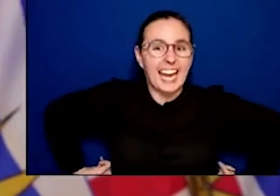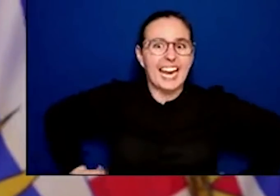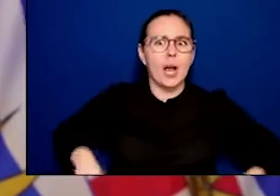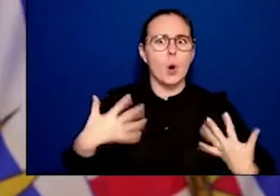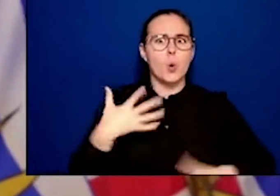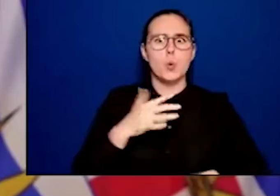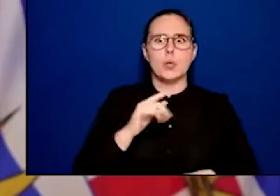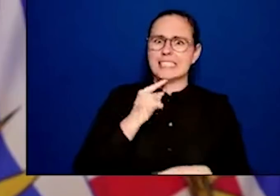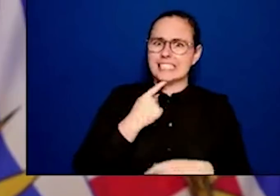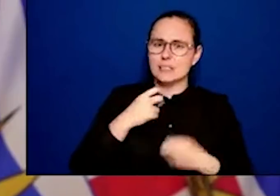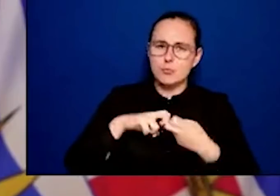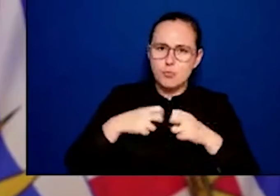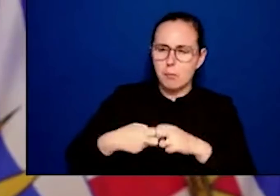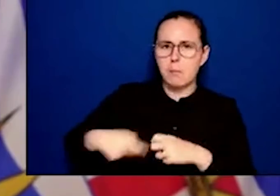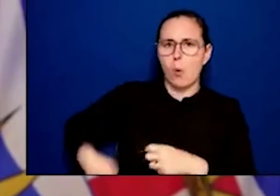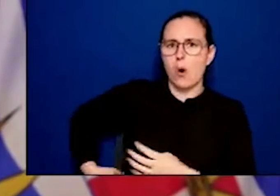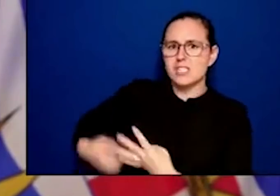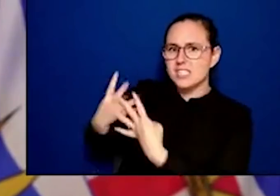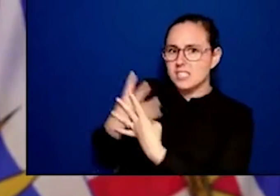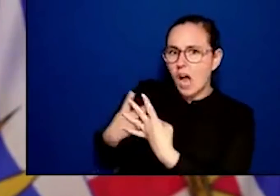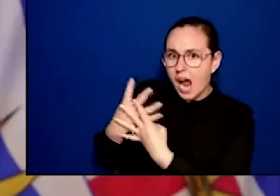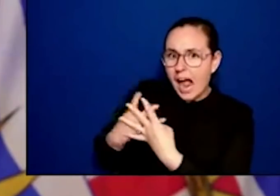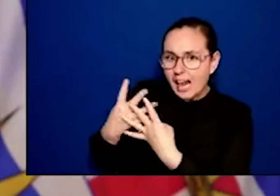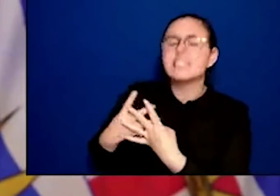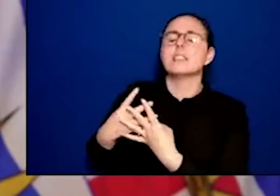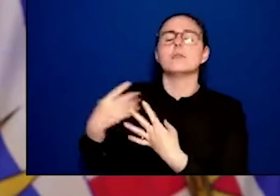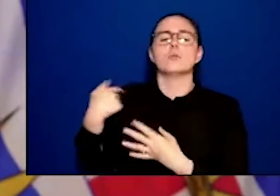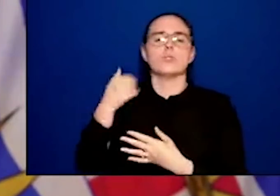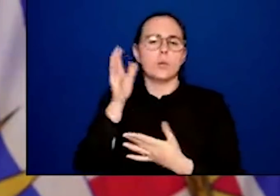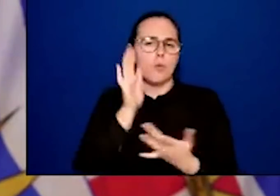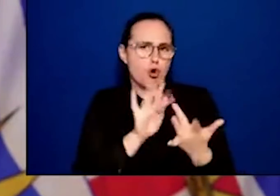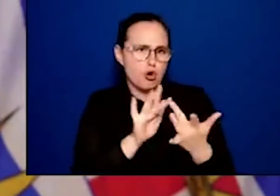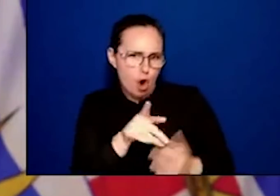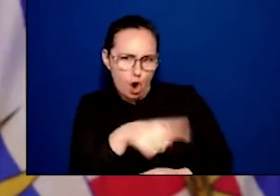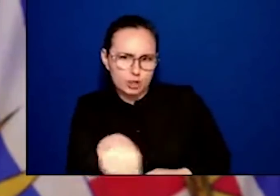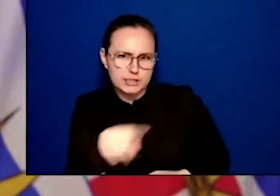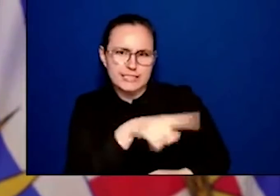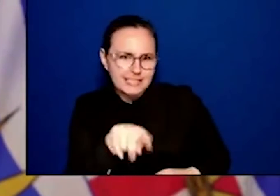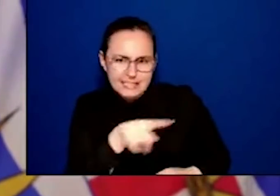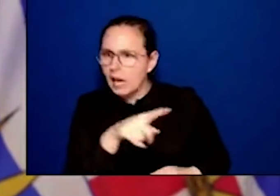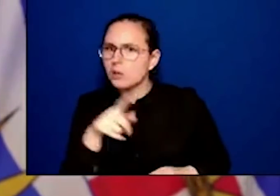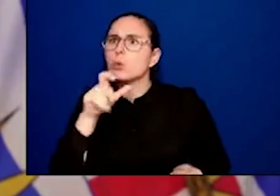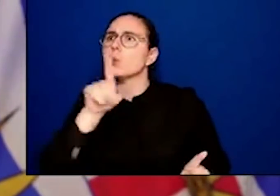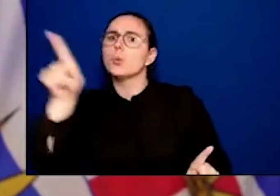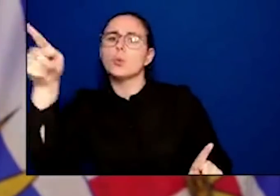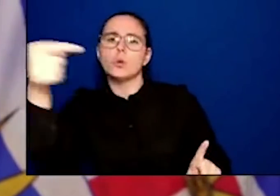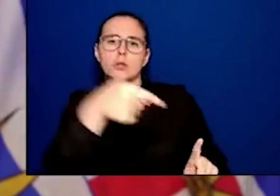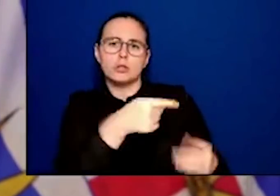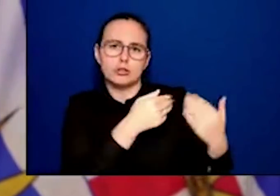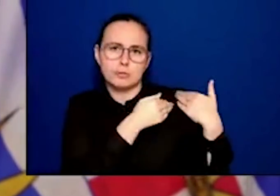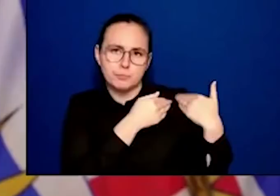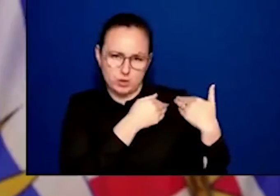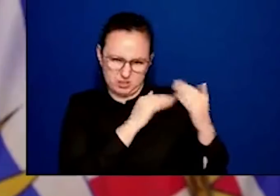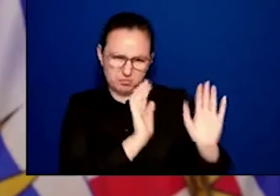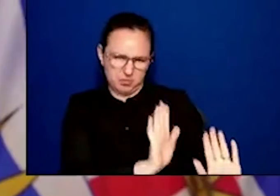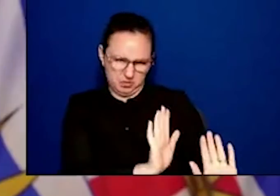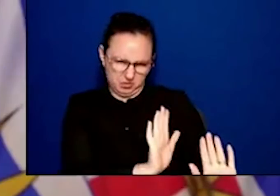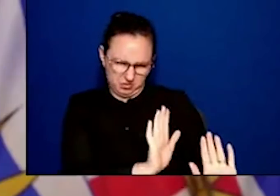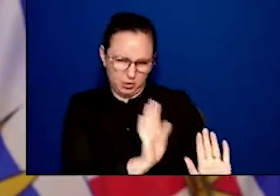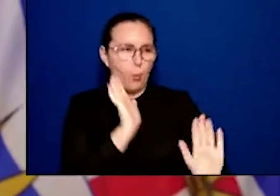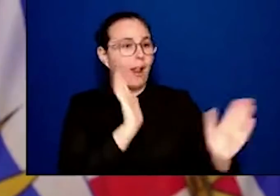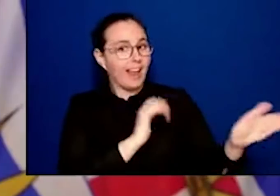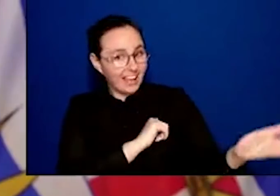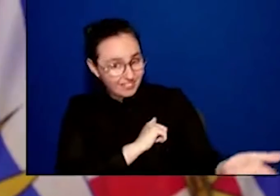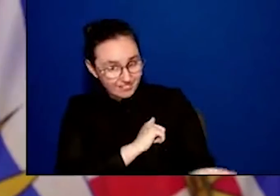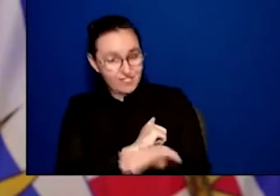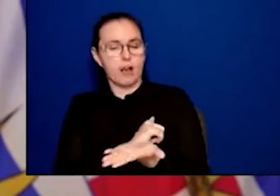care providers around the province, and we have information on who you are, and you will also be receiving an invite to receive